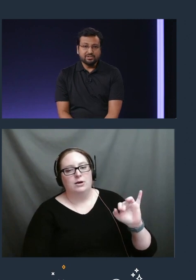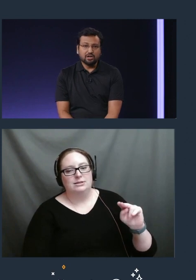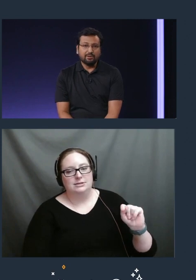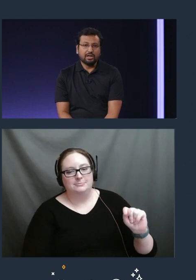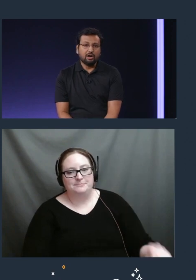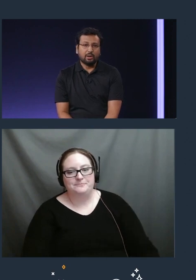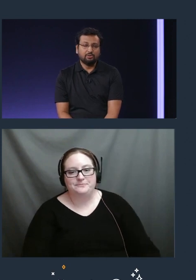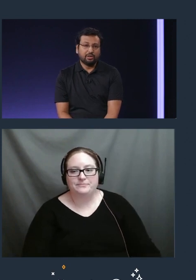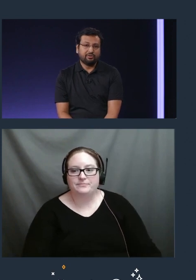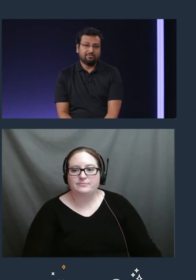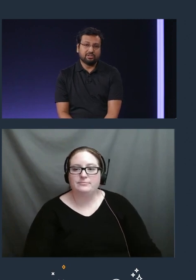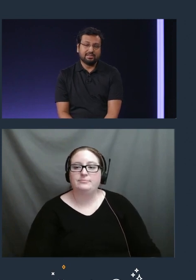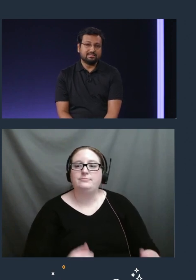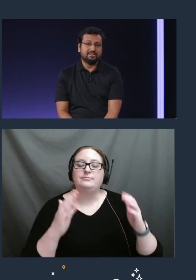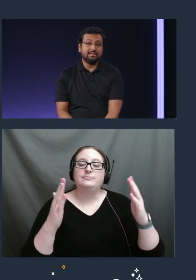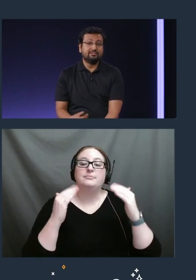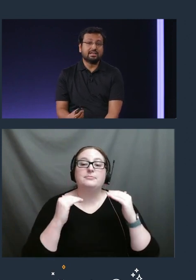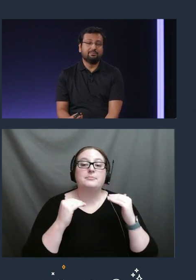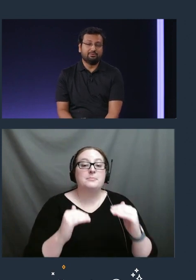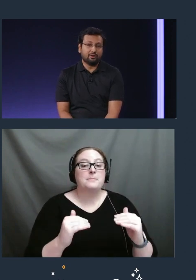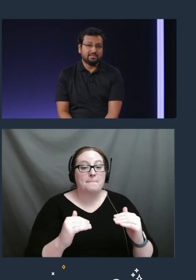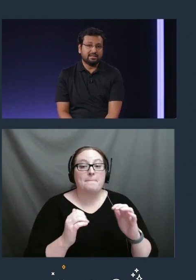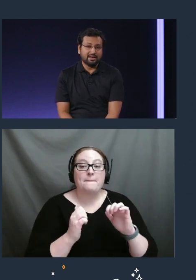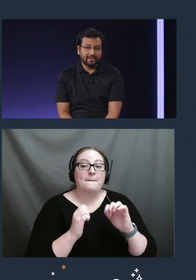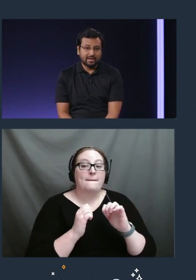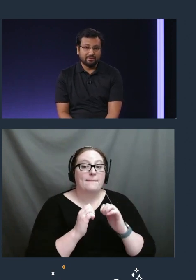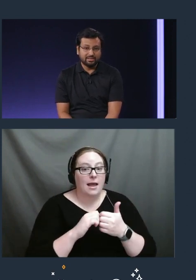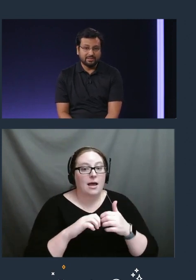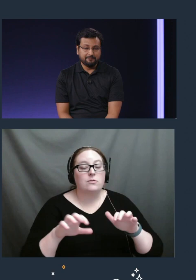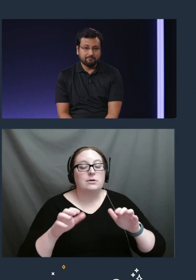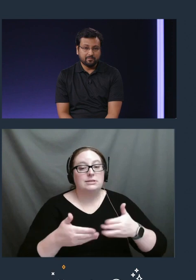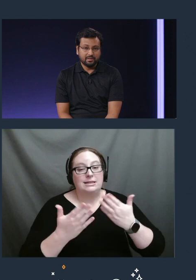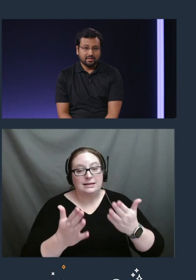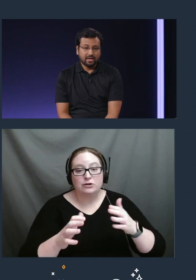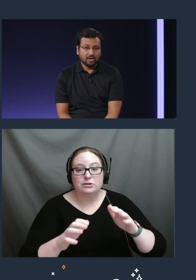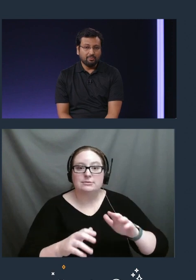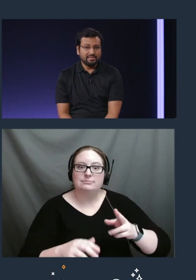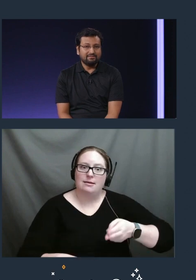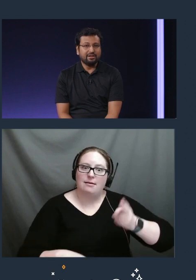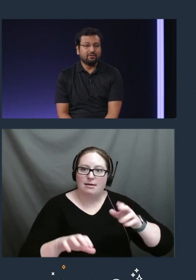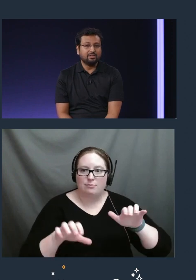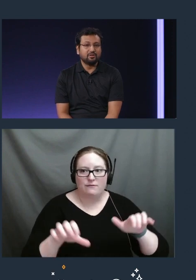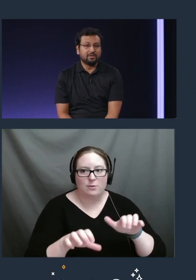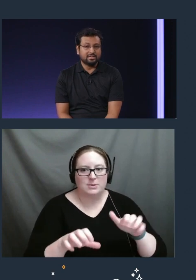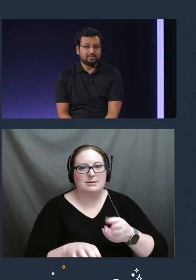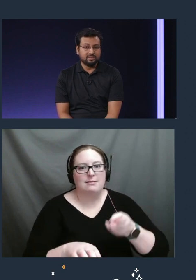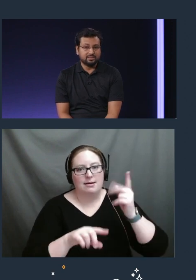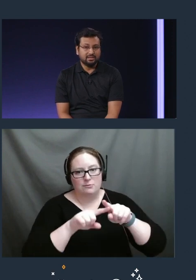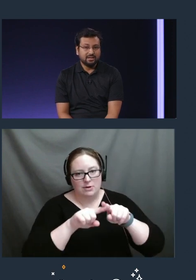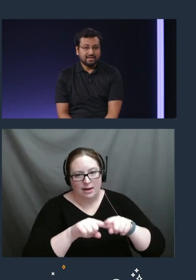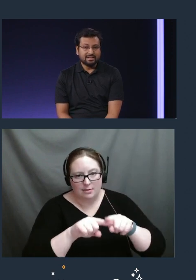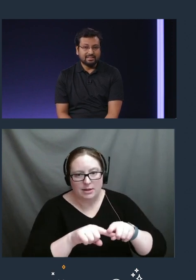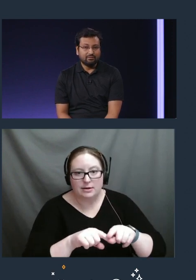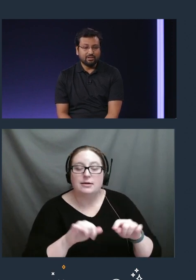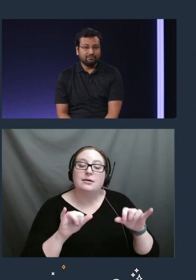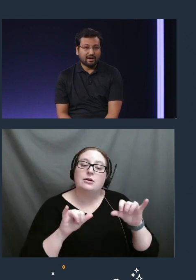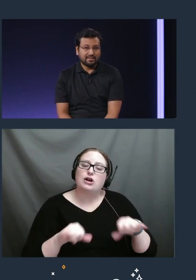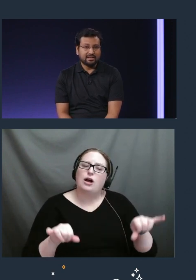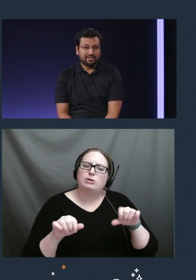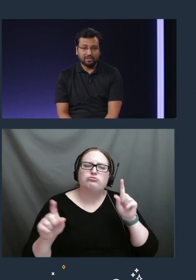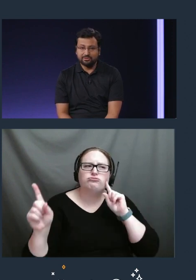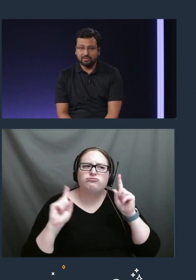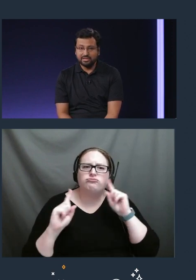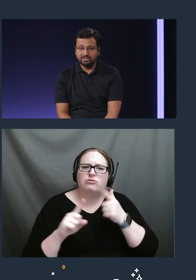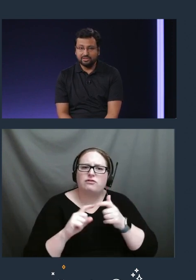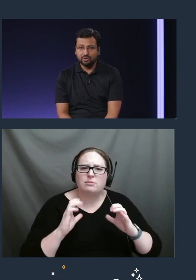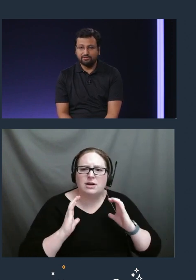Next, we talk about how Mount Point for Amazon S3 delivers high performance and high reliability. A common theme we have heard from customers is that they want a file